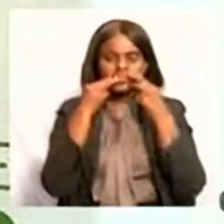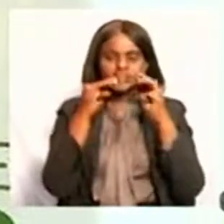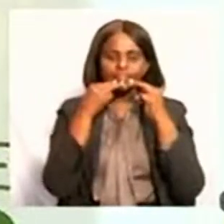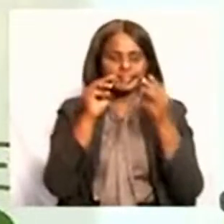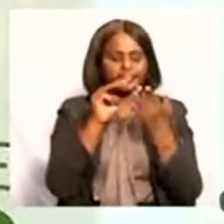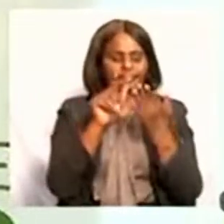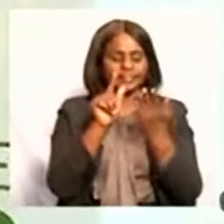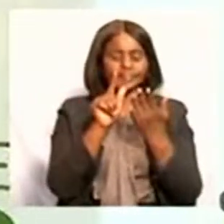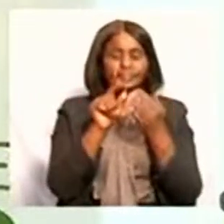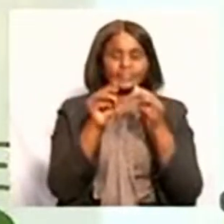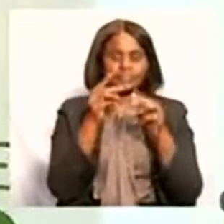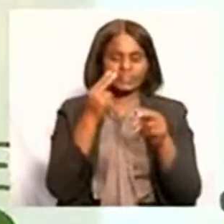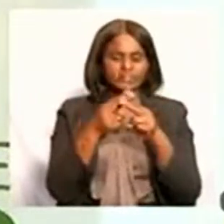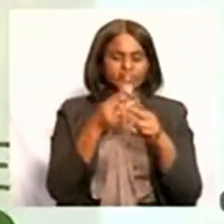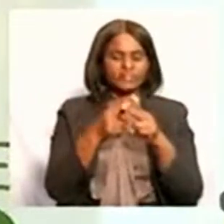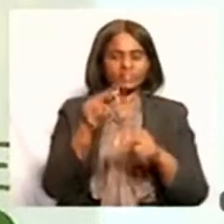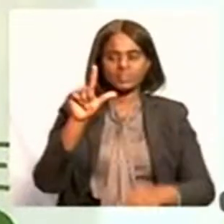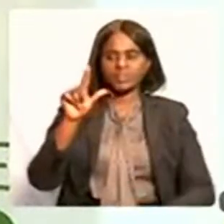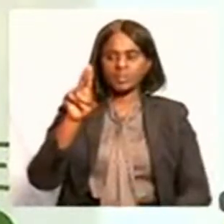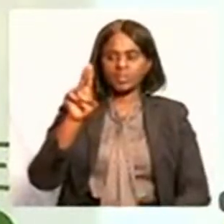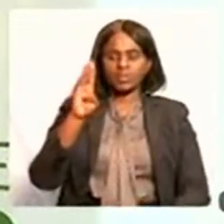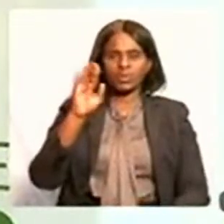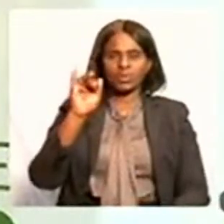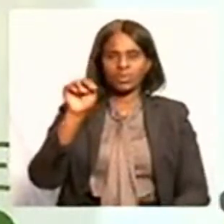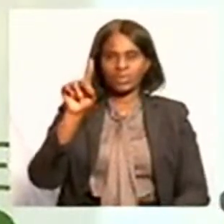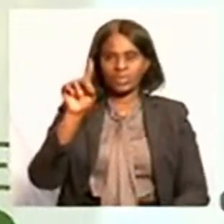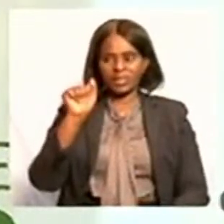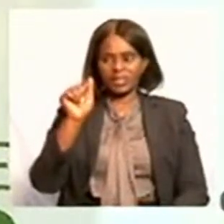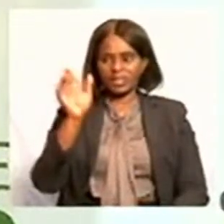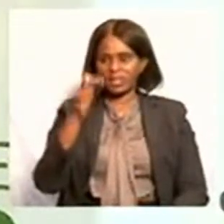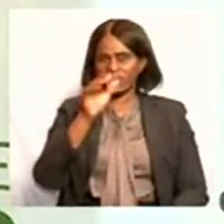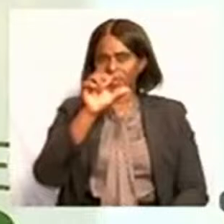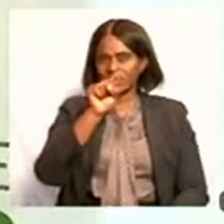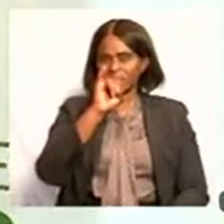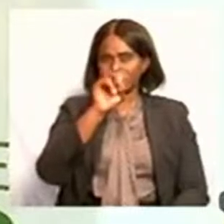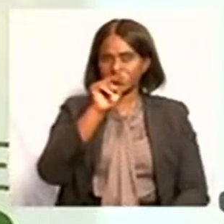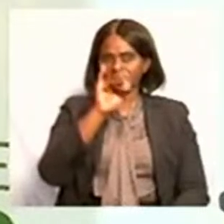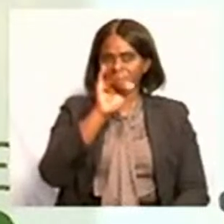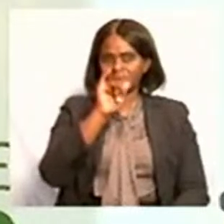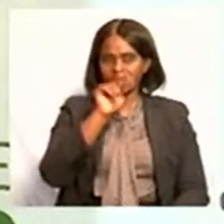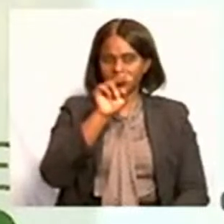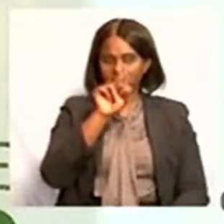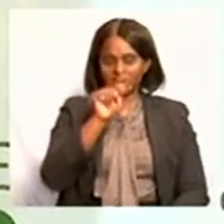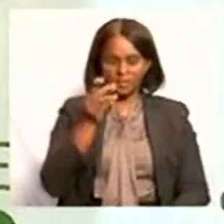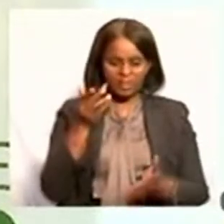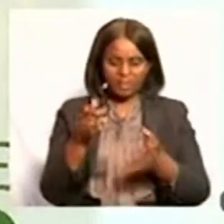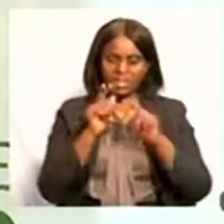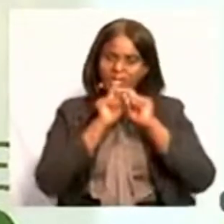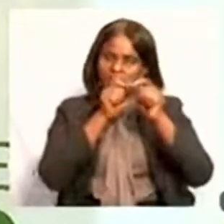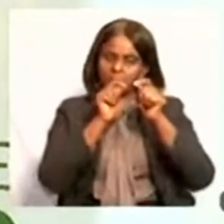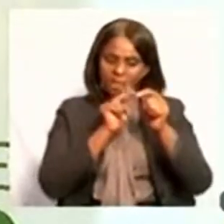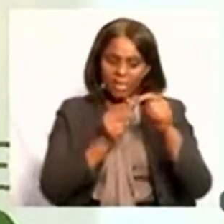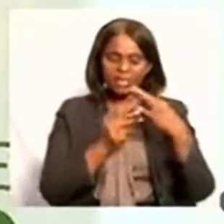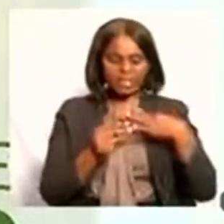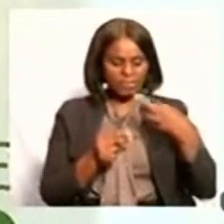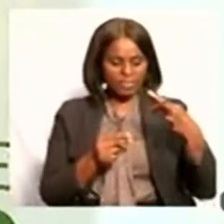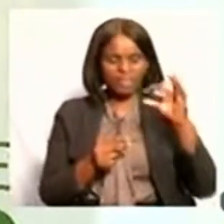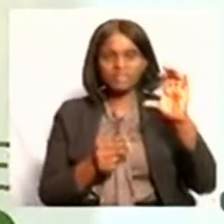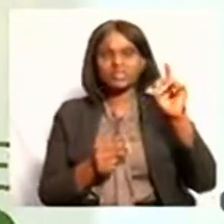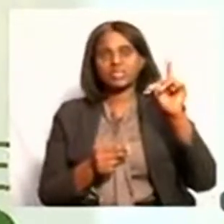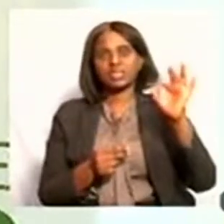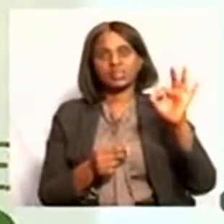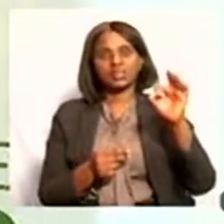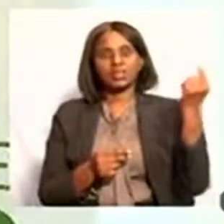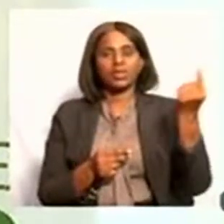here, Mr. Luwinda Sinyinda from Mazabuka, who says, here in Mazabuka we applied for CDF,